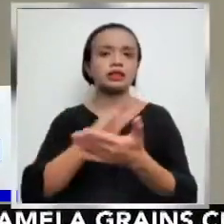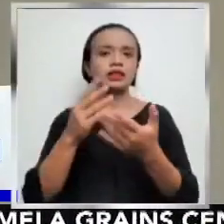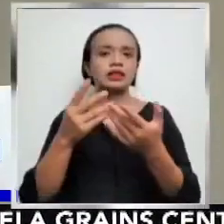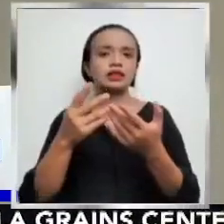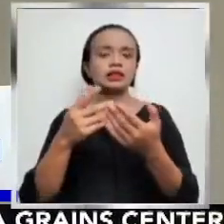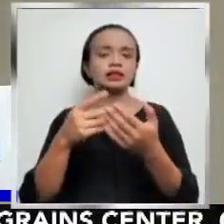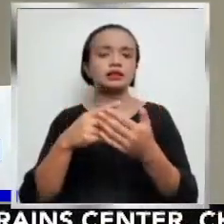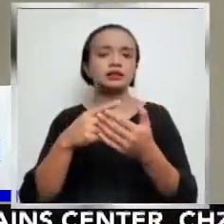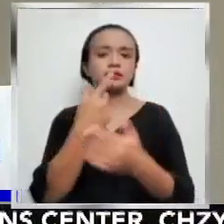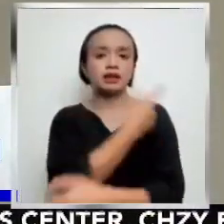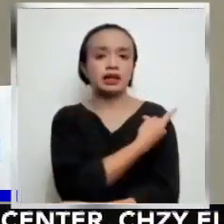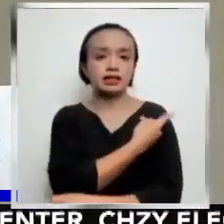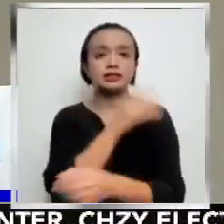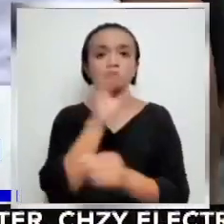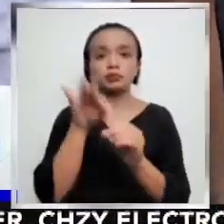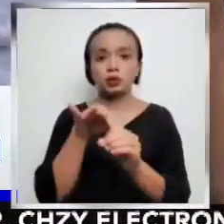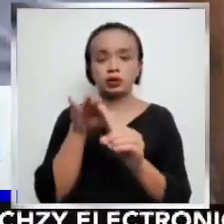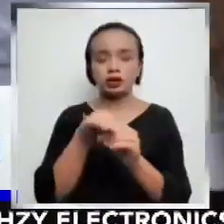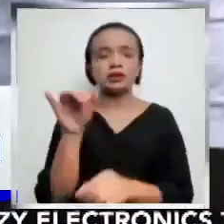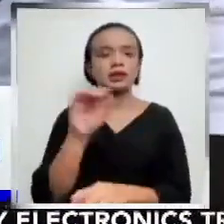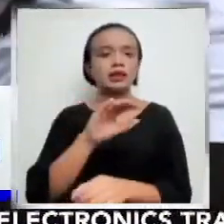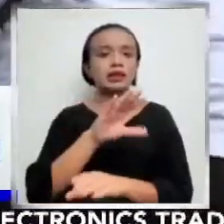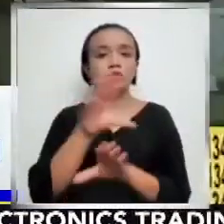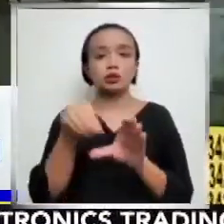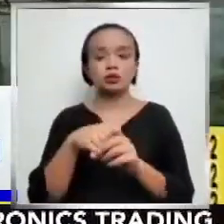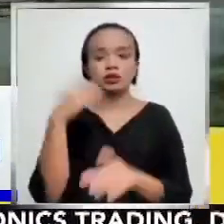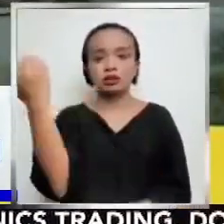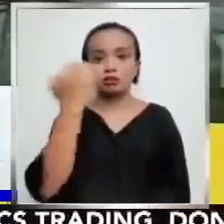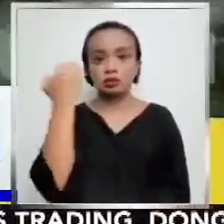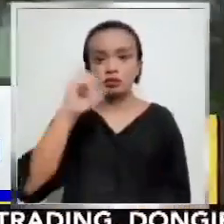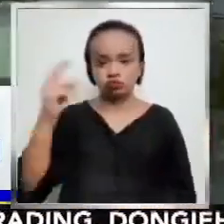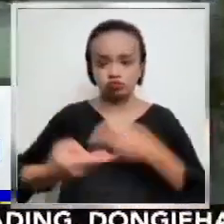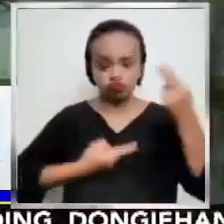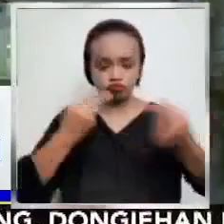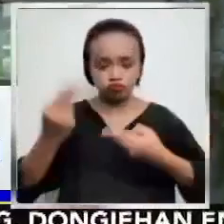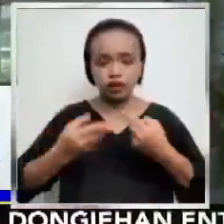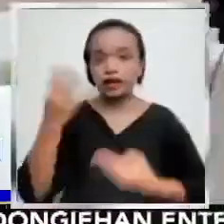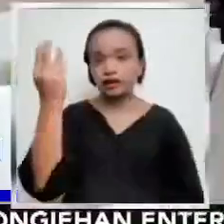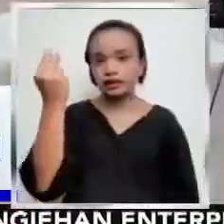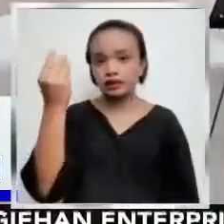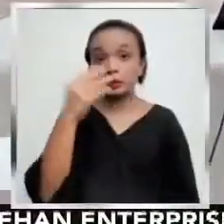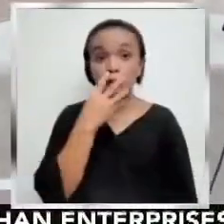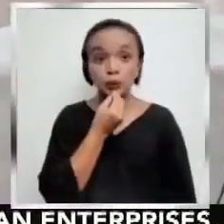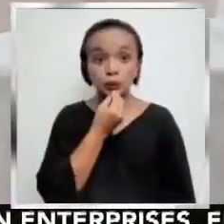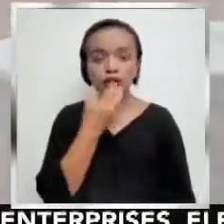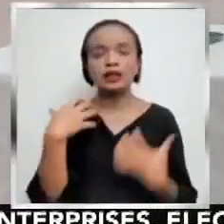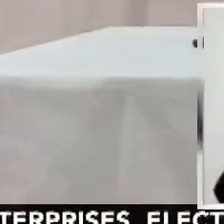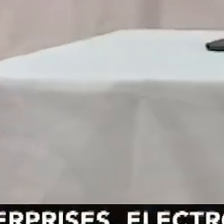gayon din ang emergency hiring at emergency allowance ng healthcare workers.